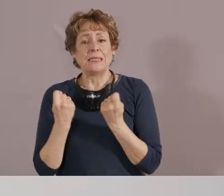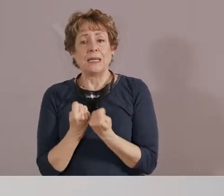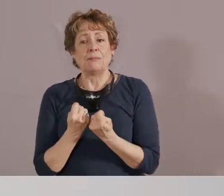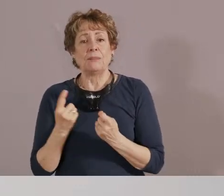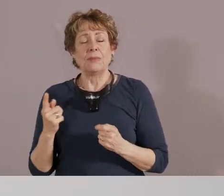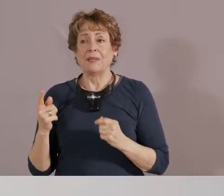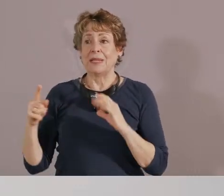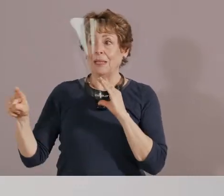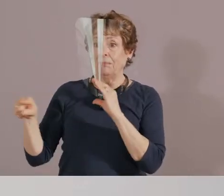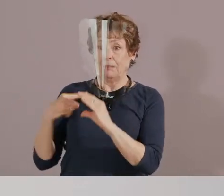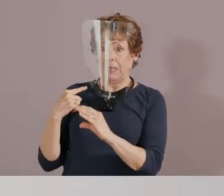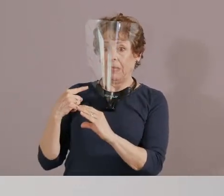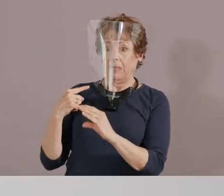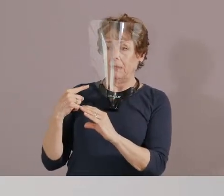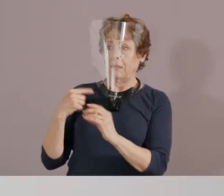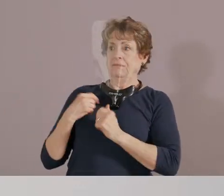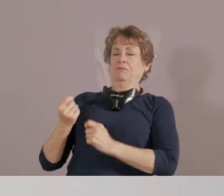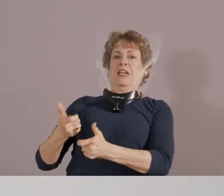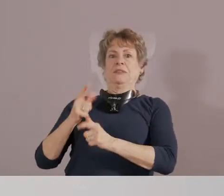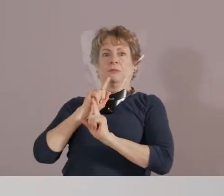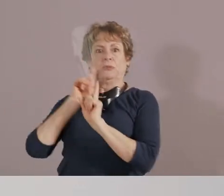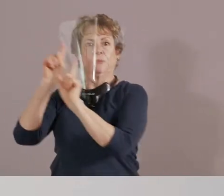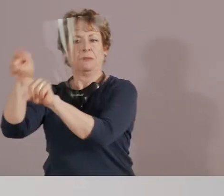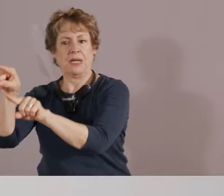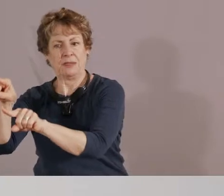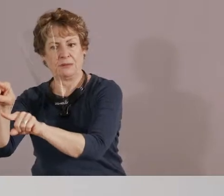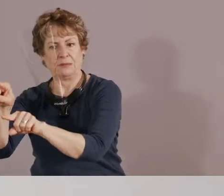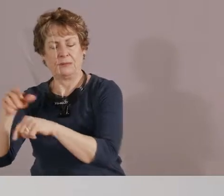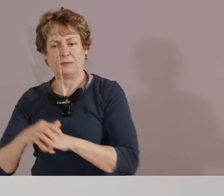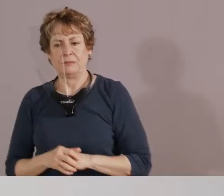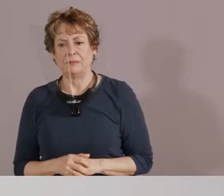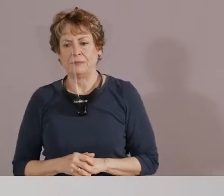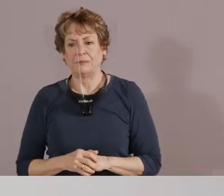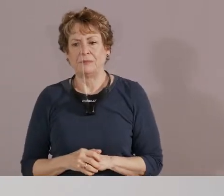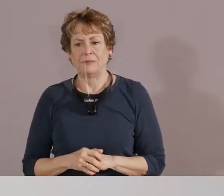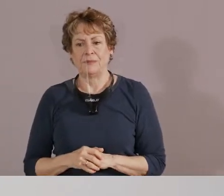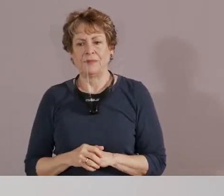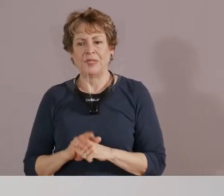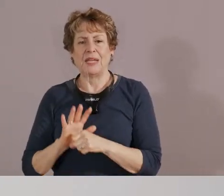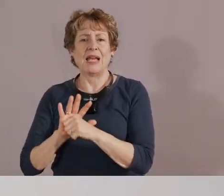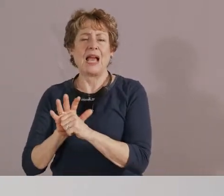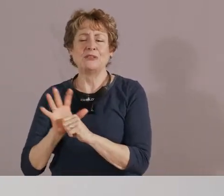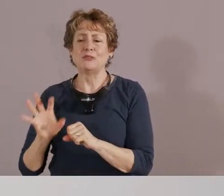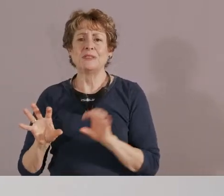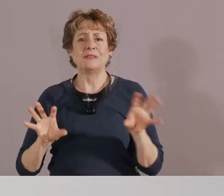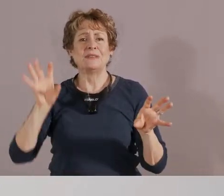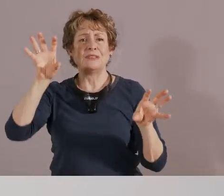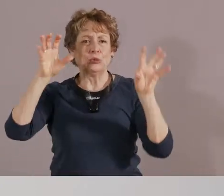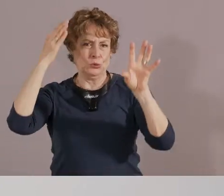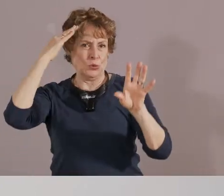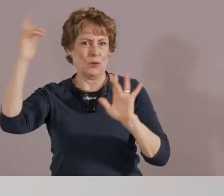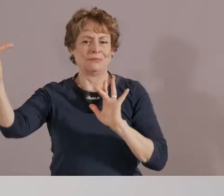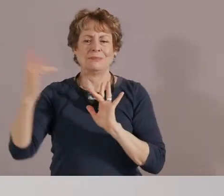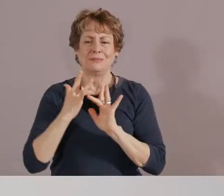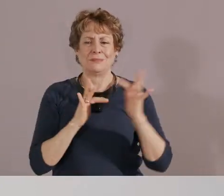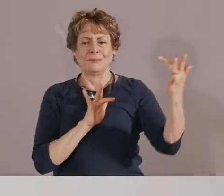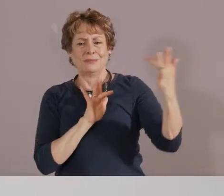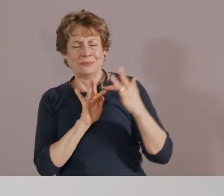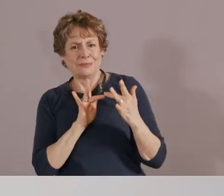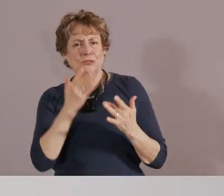questions. They know that they can reach out at any time when they need more information than what's just in those twice weekly